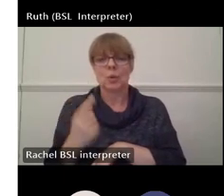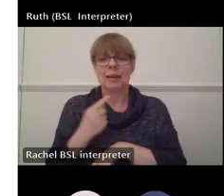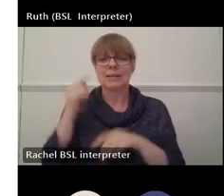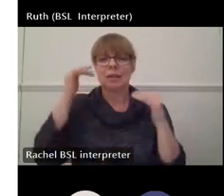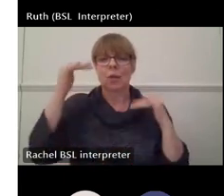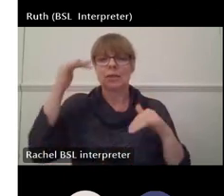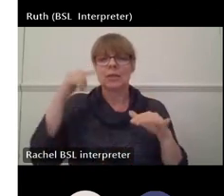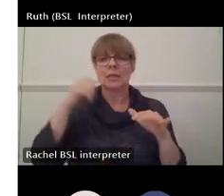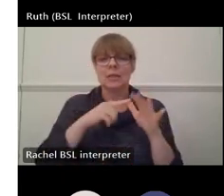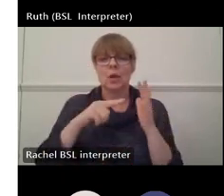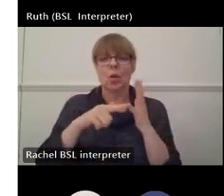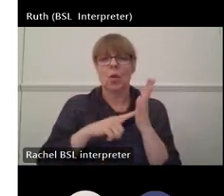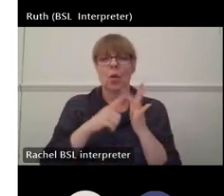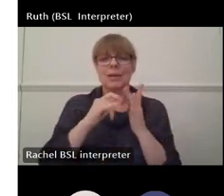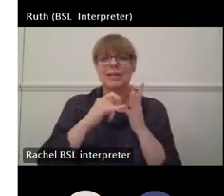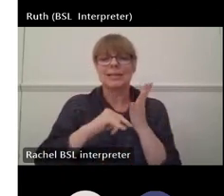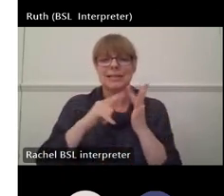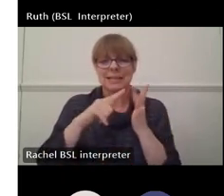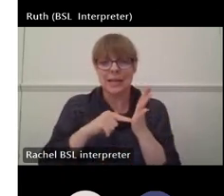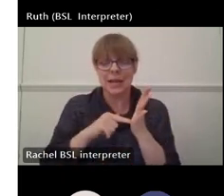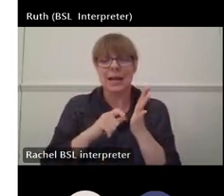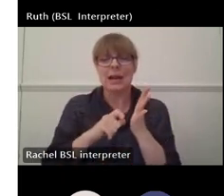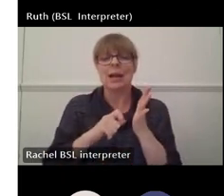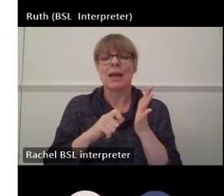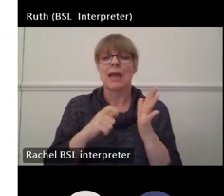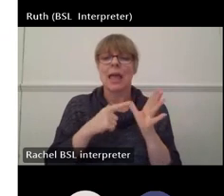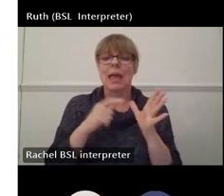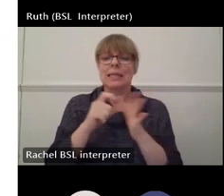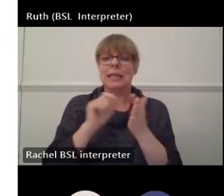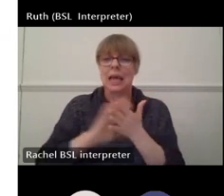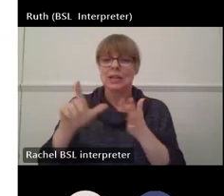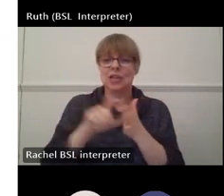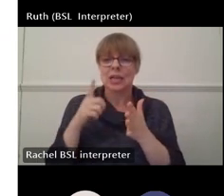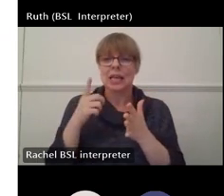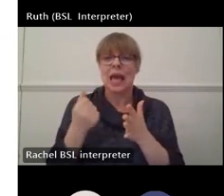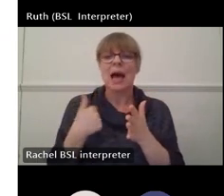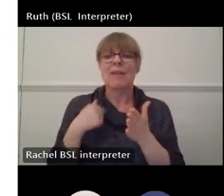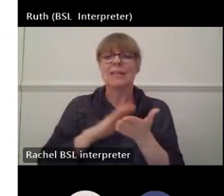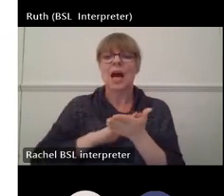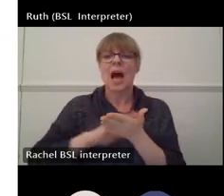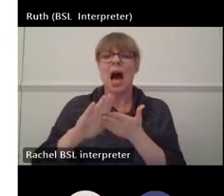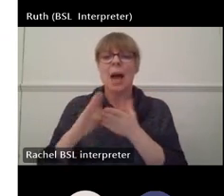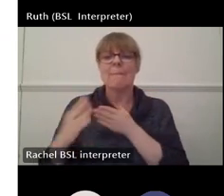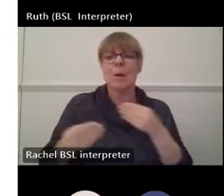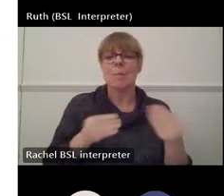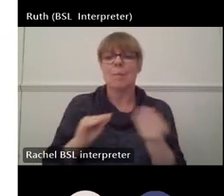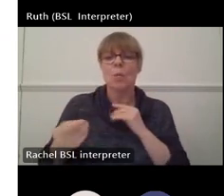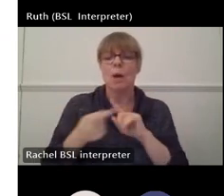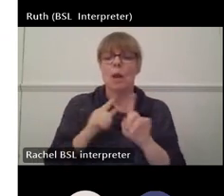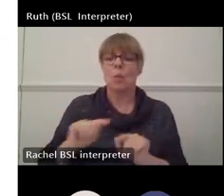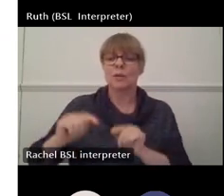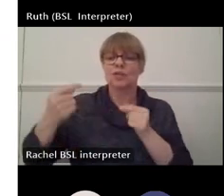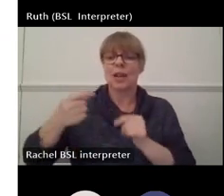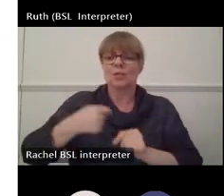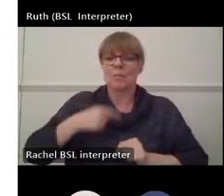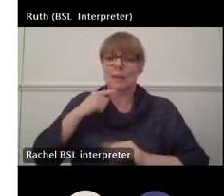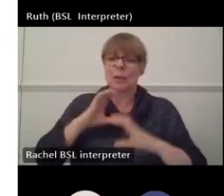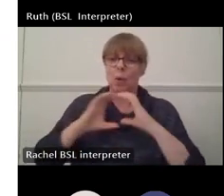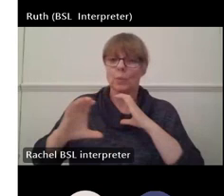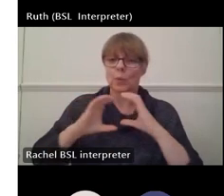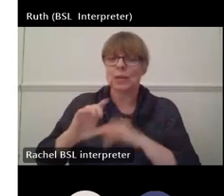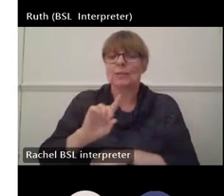ADHD, and I'm hypermobile. And some of the challenges around me is around communication.